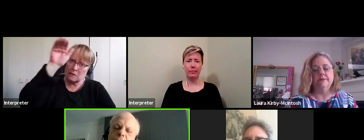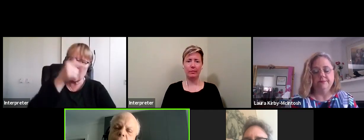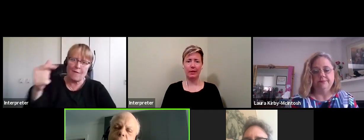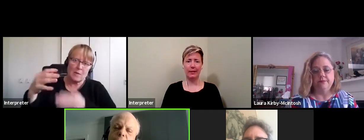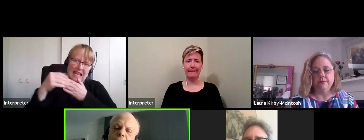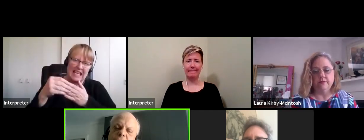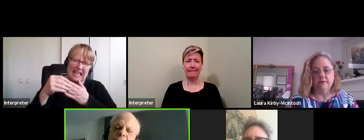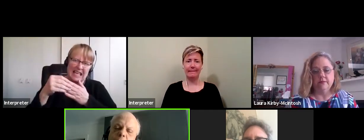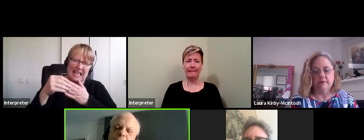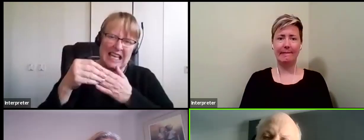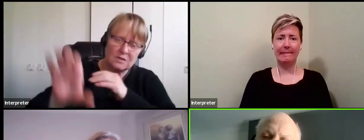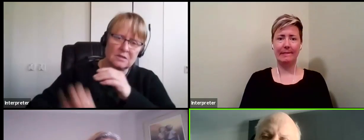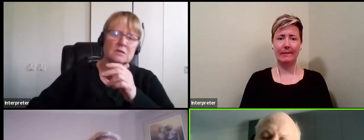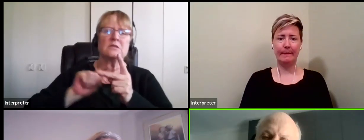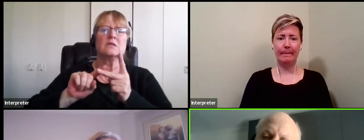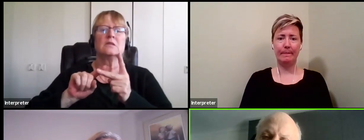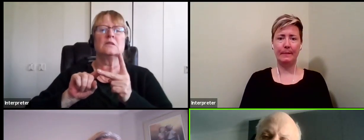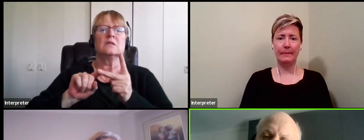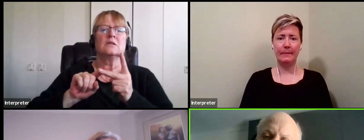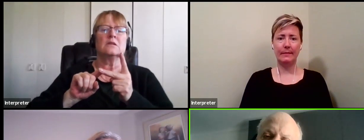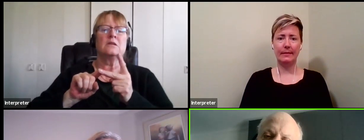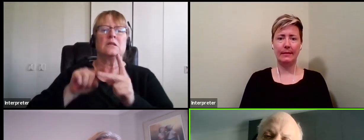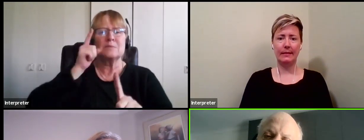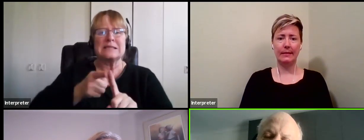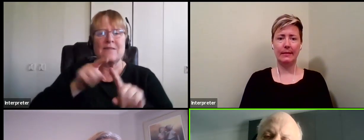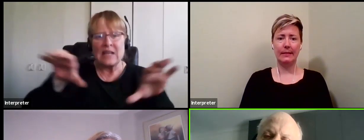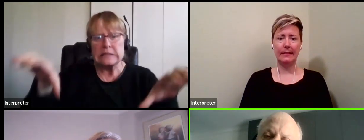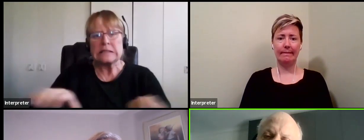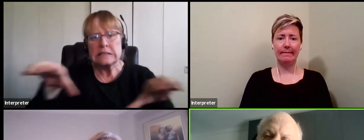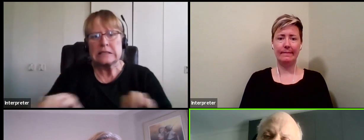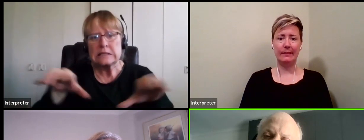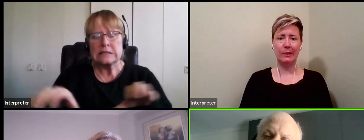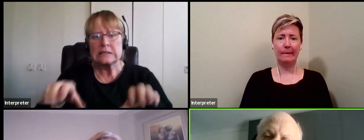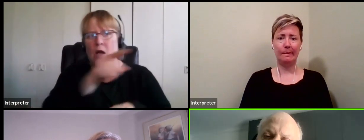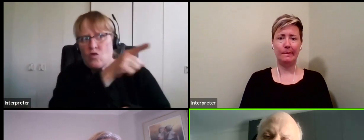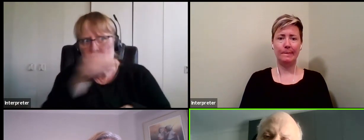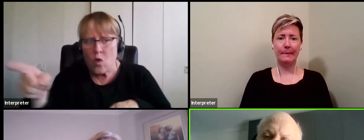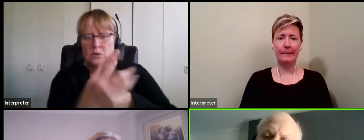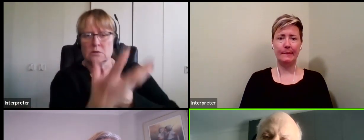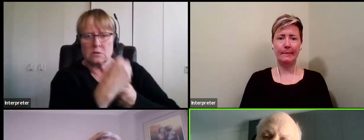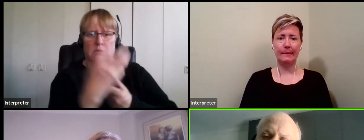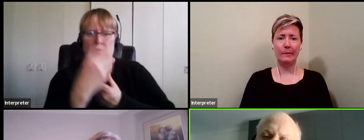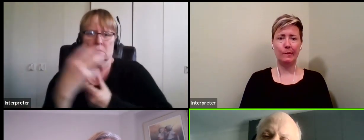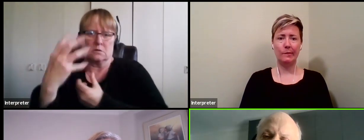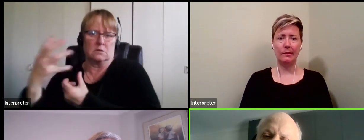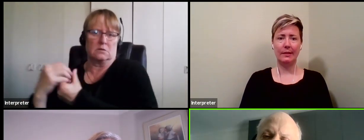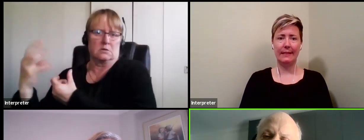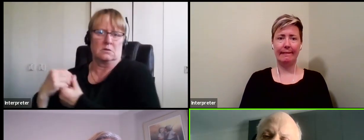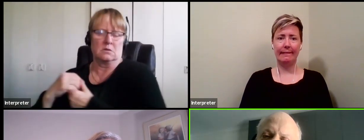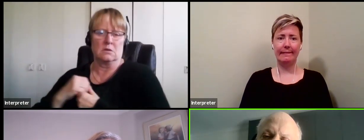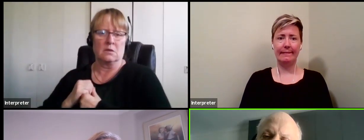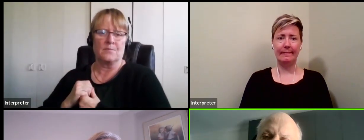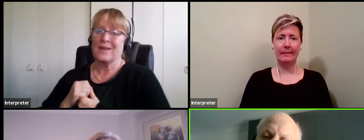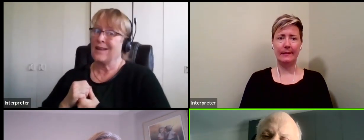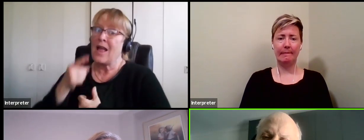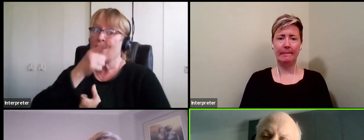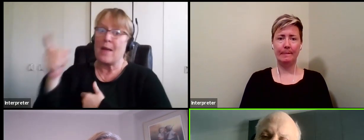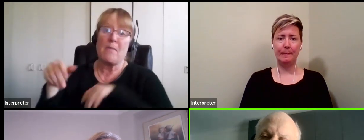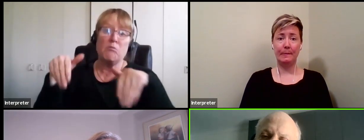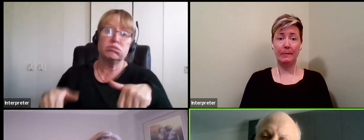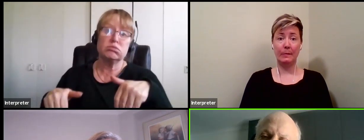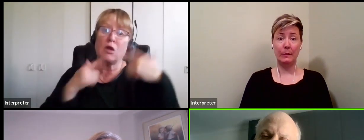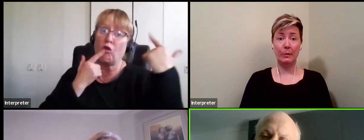government focuses specific efforts and makes it a priority to include concrete measures for us. Now, again, we're not saying they're doing nothing, but